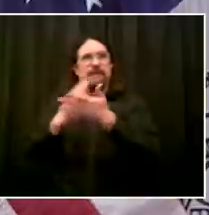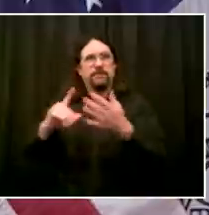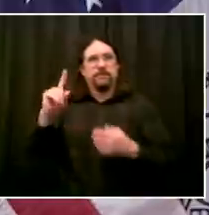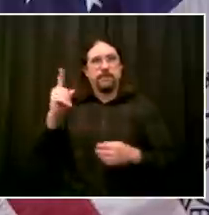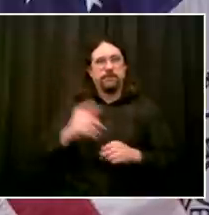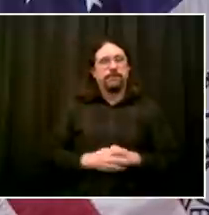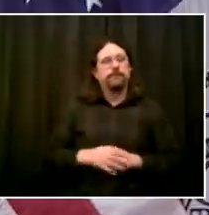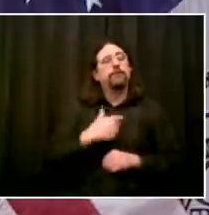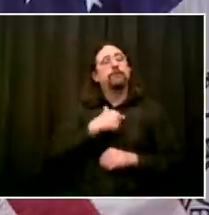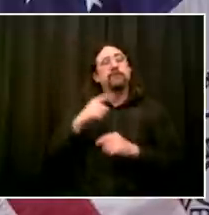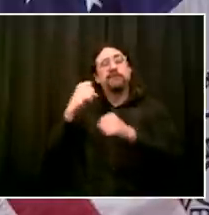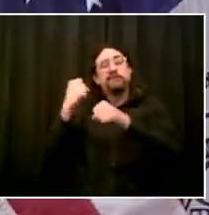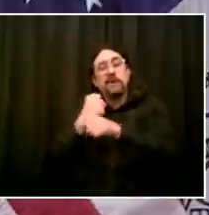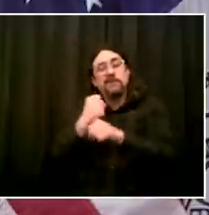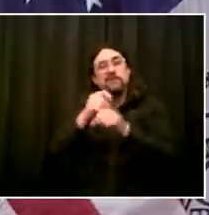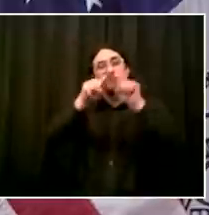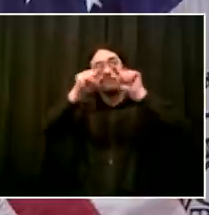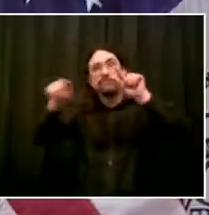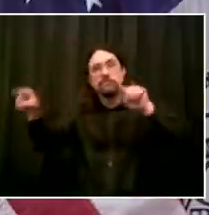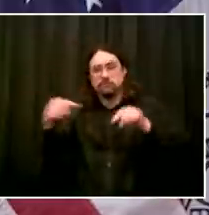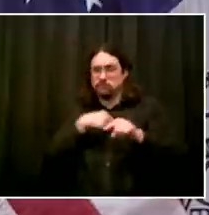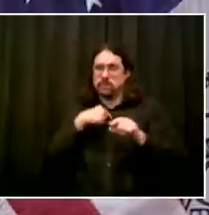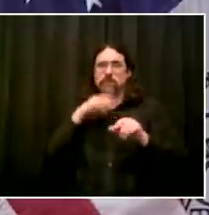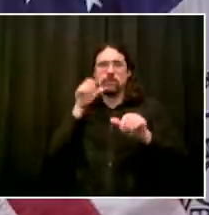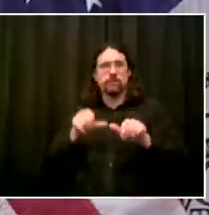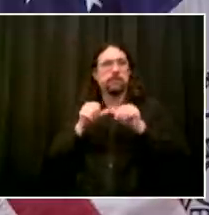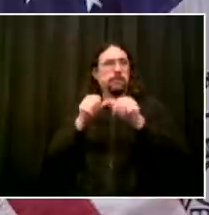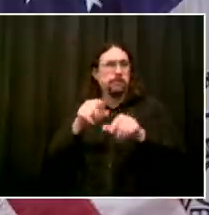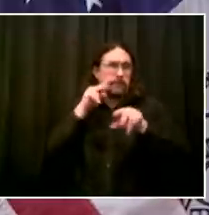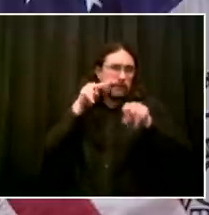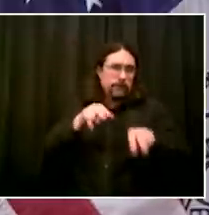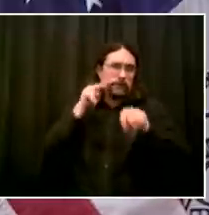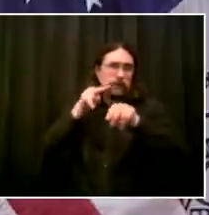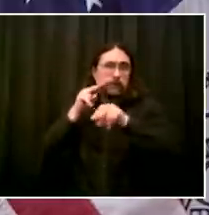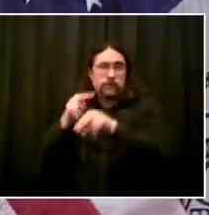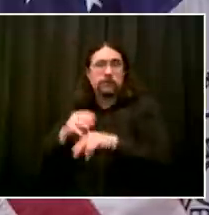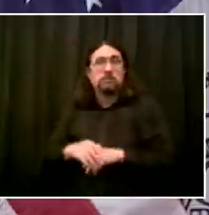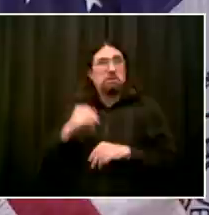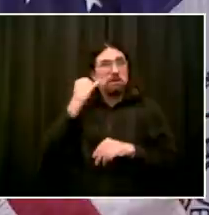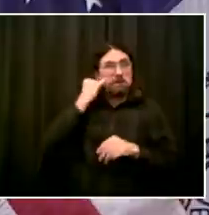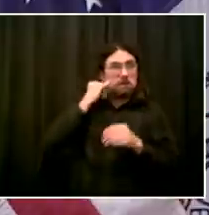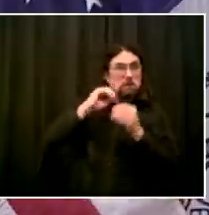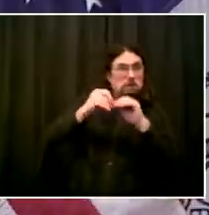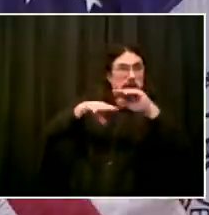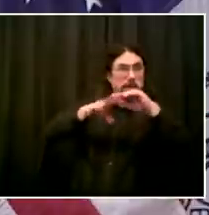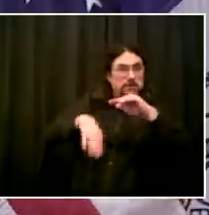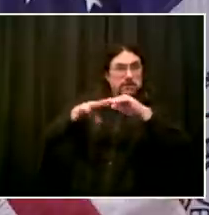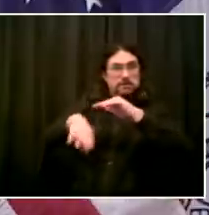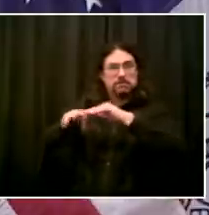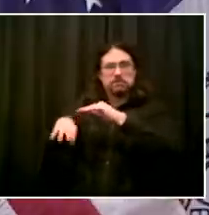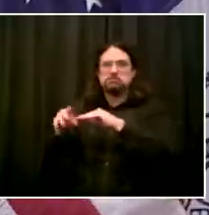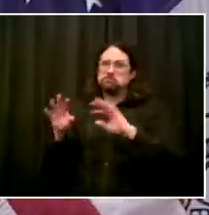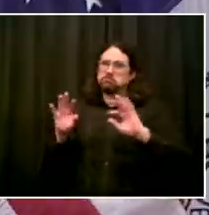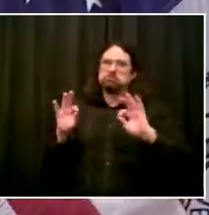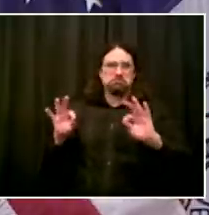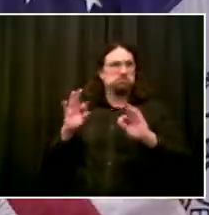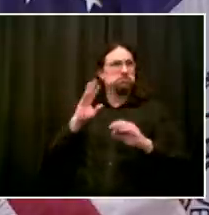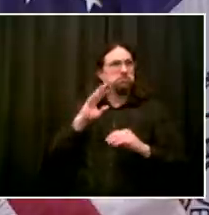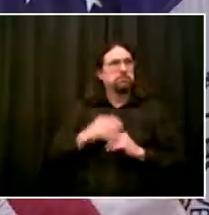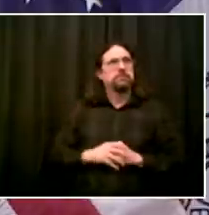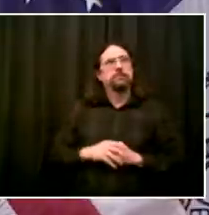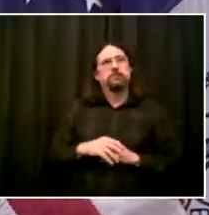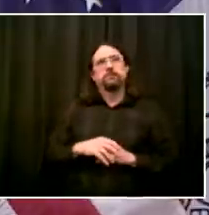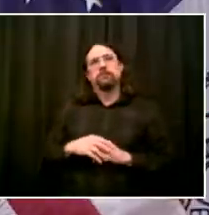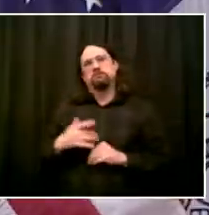it seems very clear it's going to be a date in the first 14, 15 days of June. Next, we